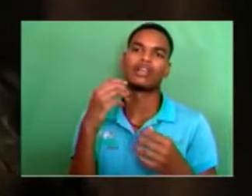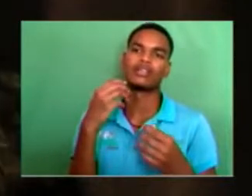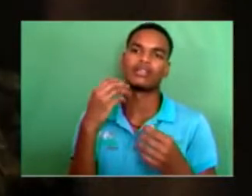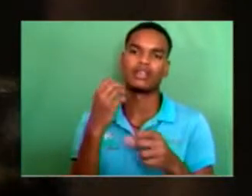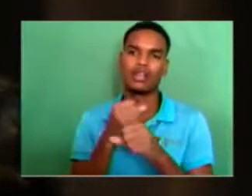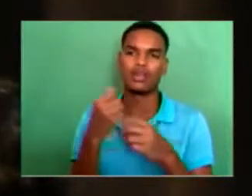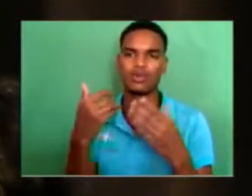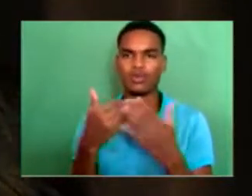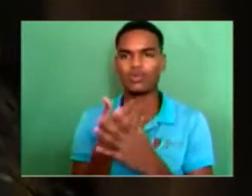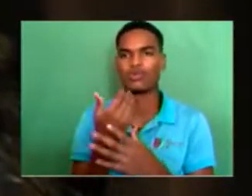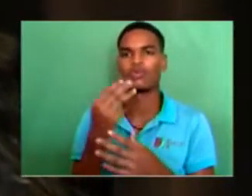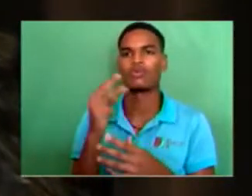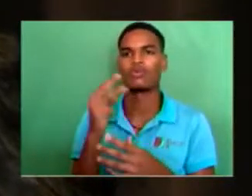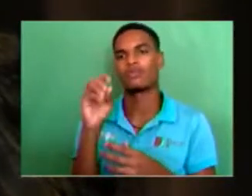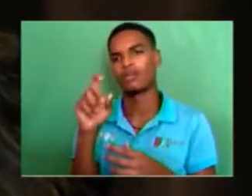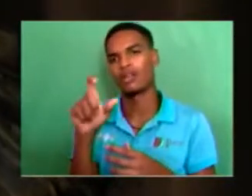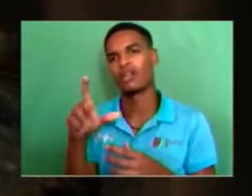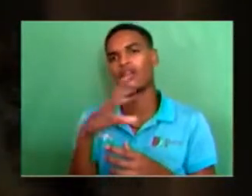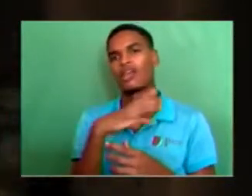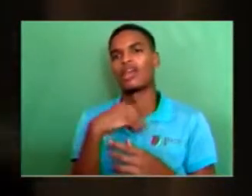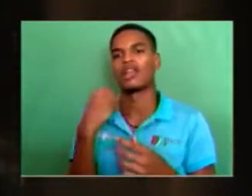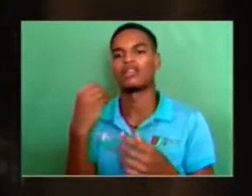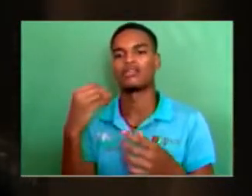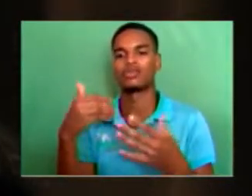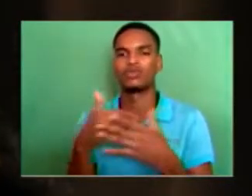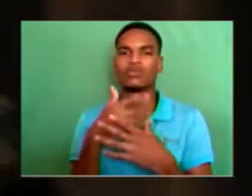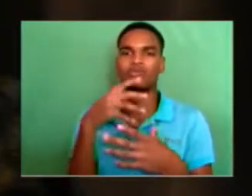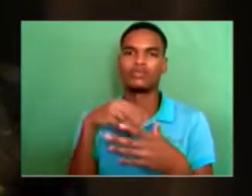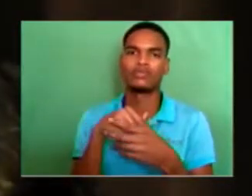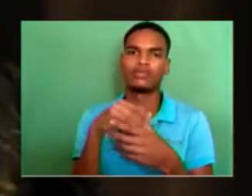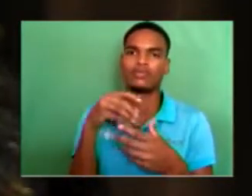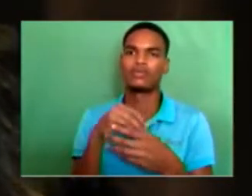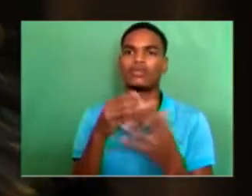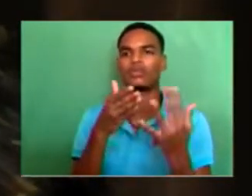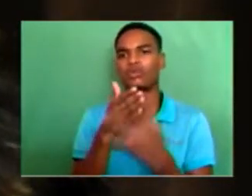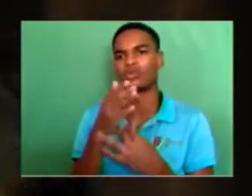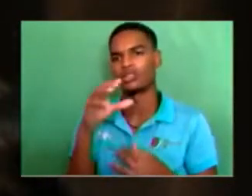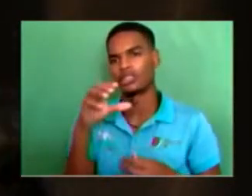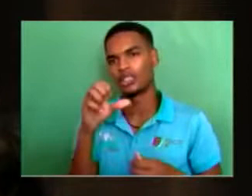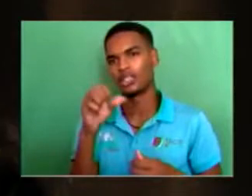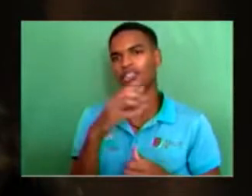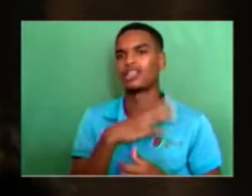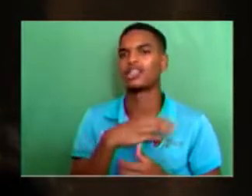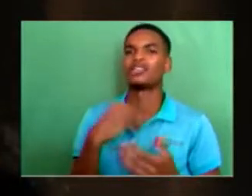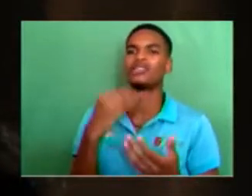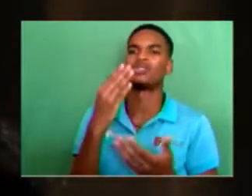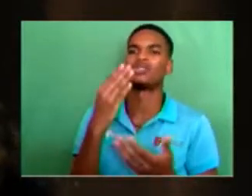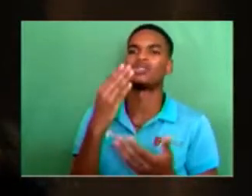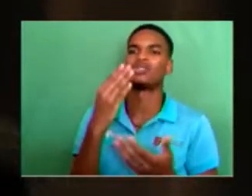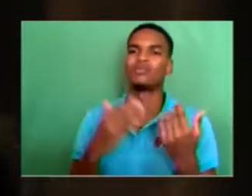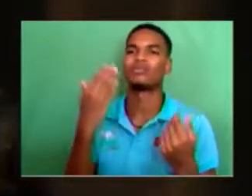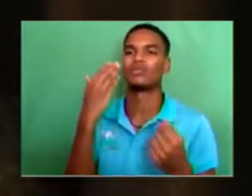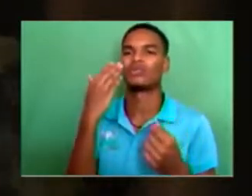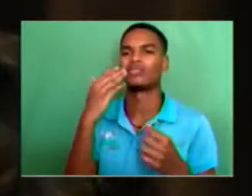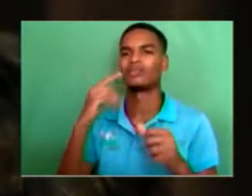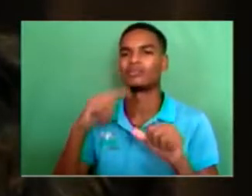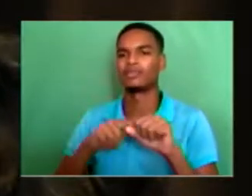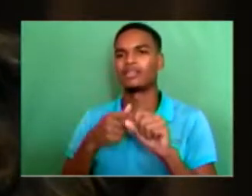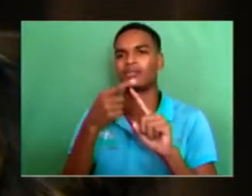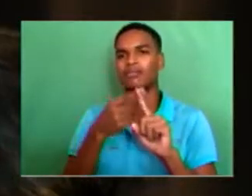the early 2023 through CES. And then, some kind of, beginning month, region by